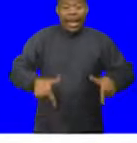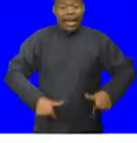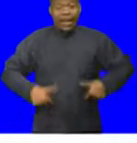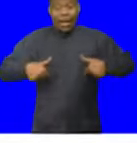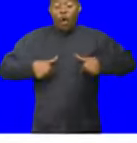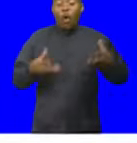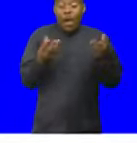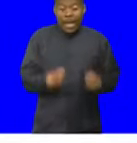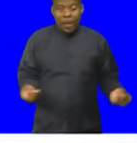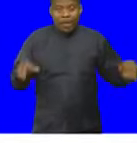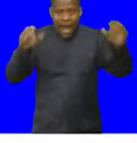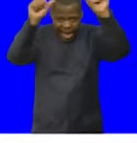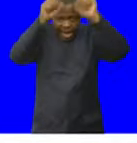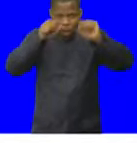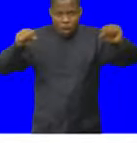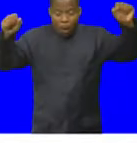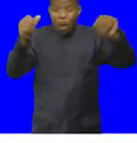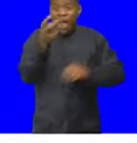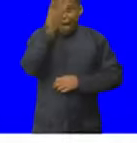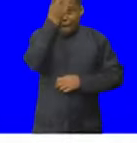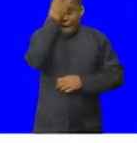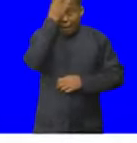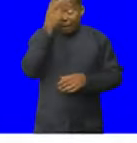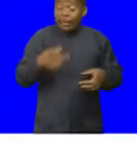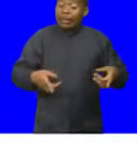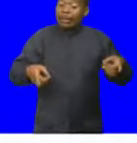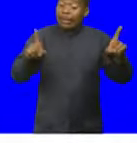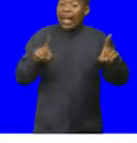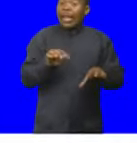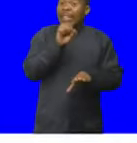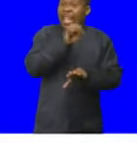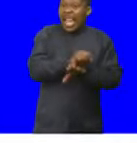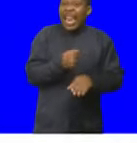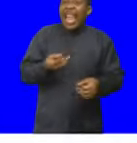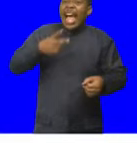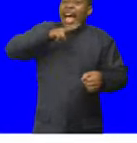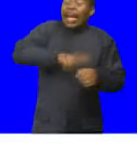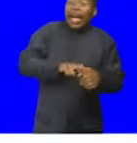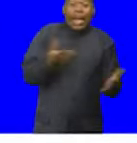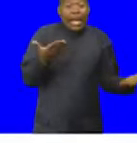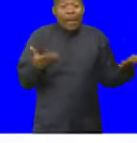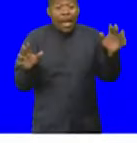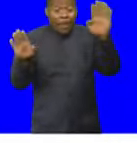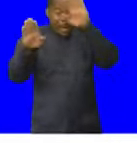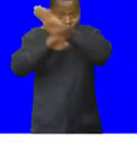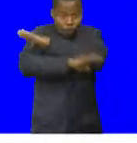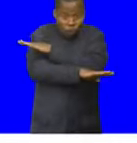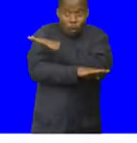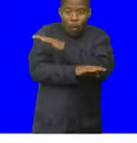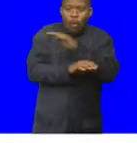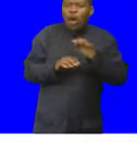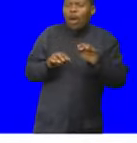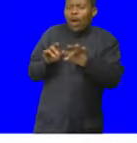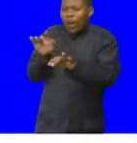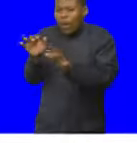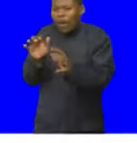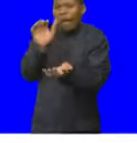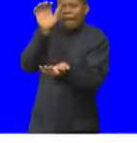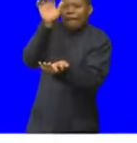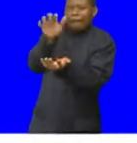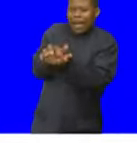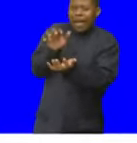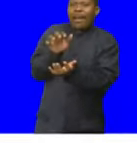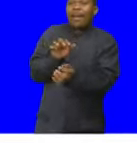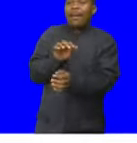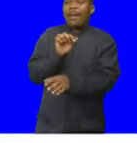tifuyo tethu. Mina nje ngakhetha ute kakhulu angiyathi noma iyadingela ebusuku sengiyabona ukuthi ngendeka nayo